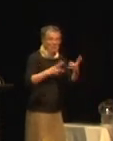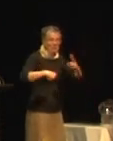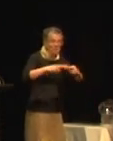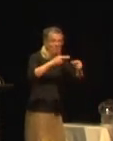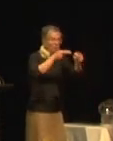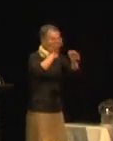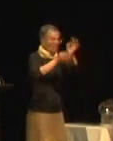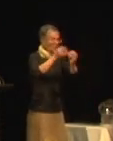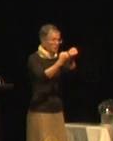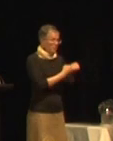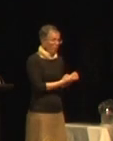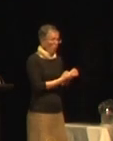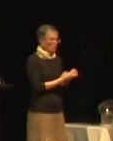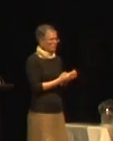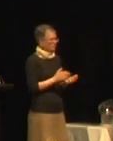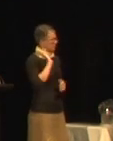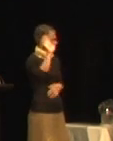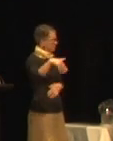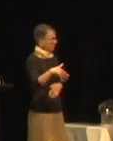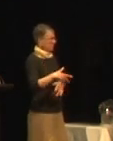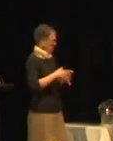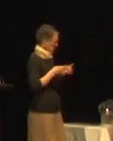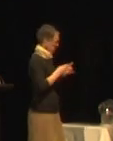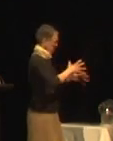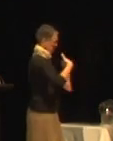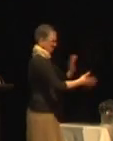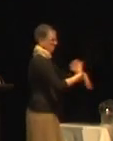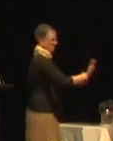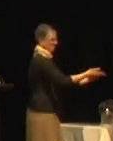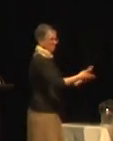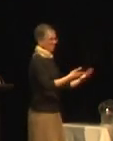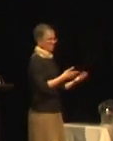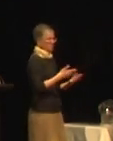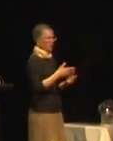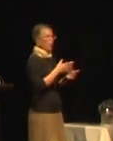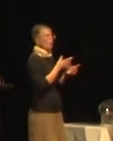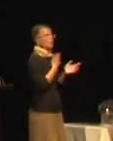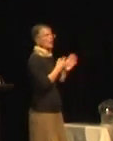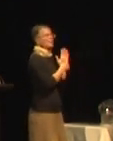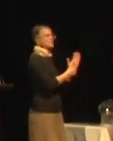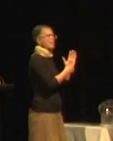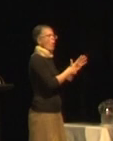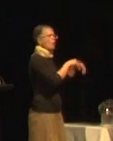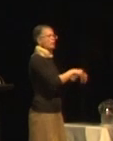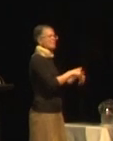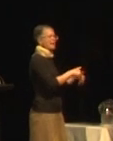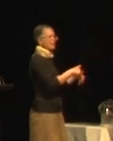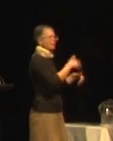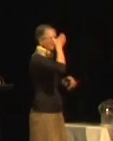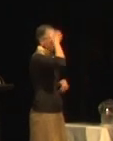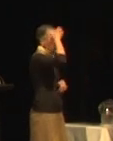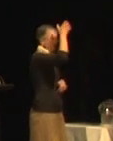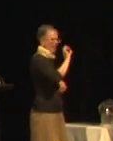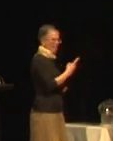first template of a museum in Copenhagen, Denmark, and eventually in other cities in the world. But you don't wait,